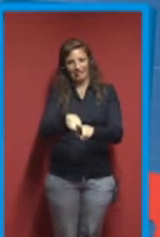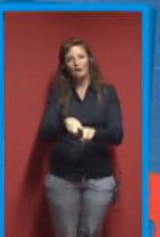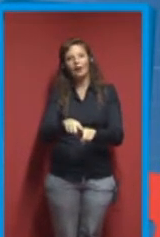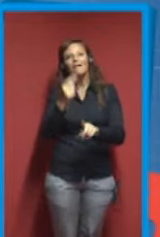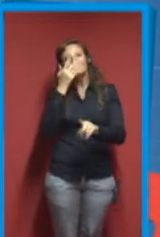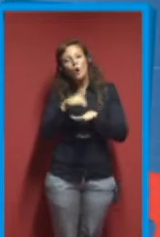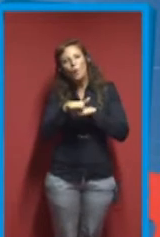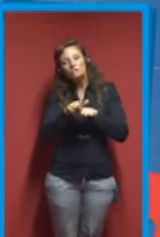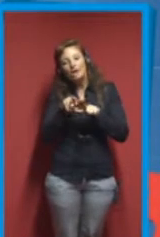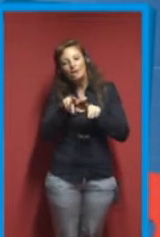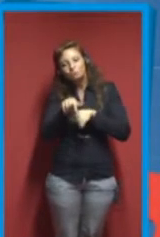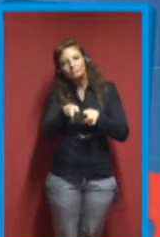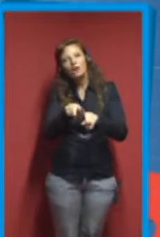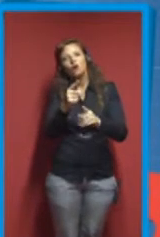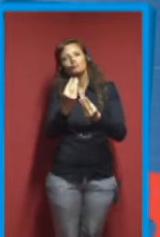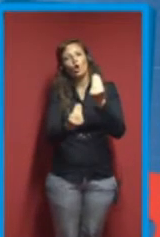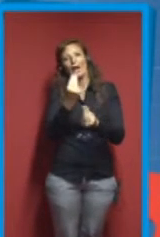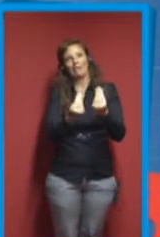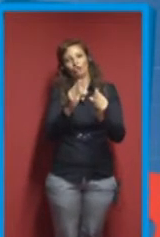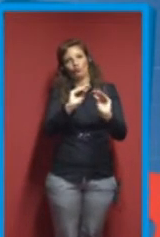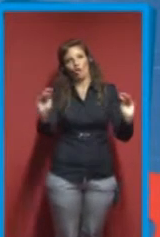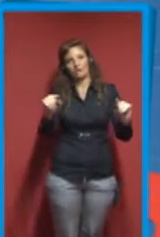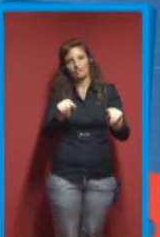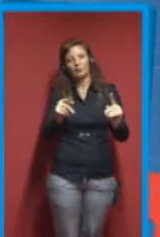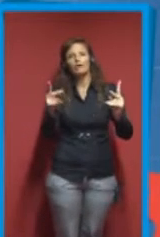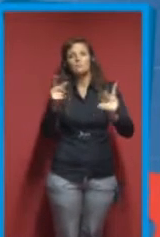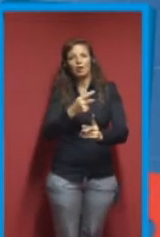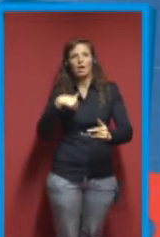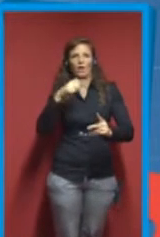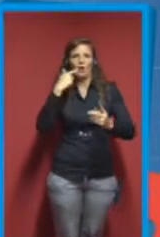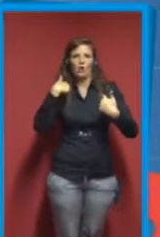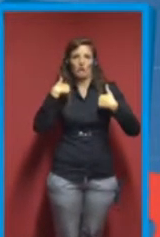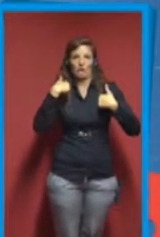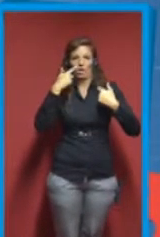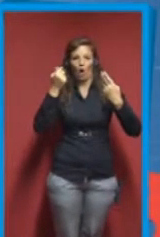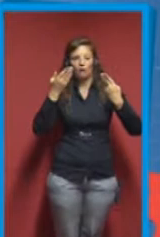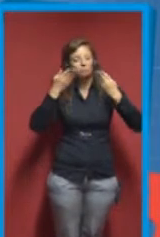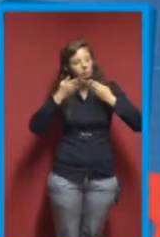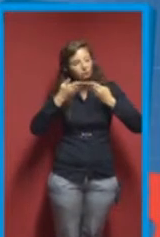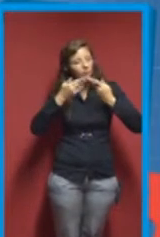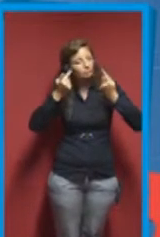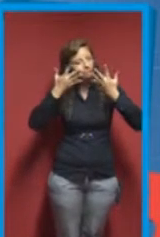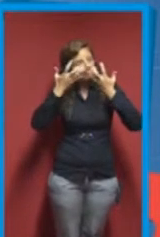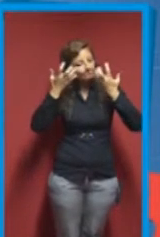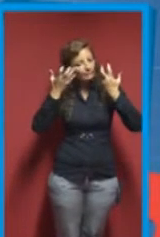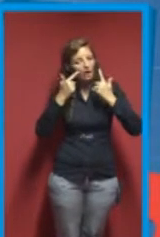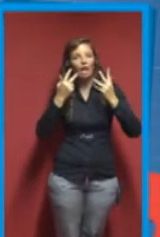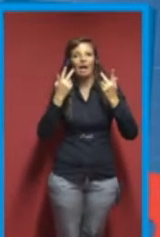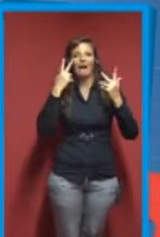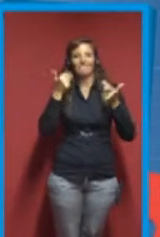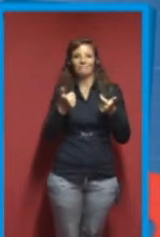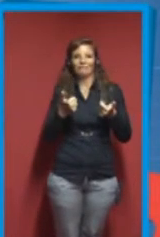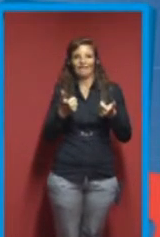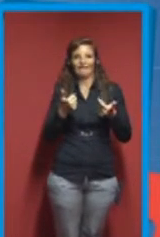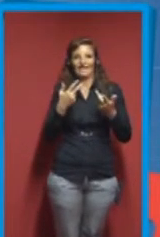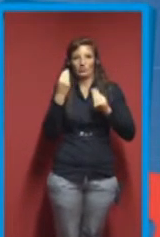you will have noticed in video games that avatars are very popular, but you will also have noticed that recently virtual